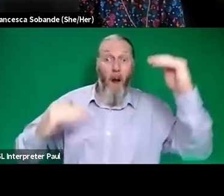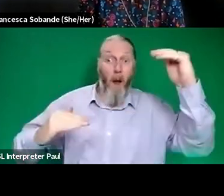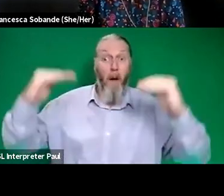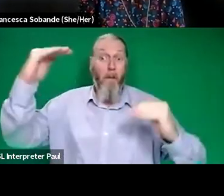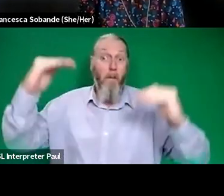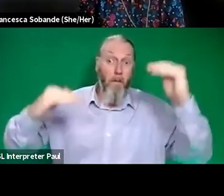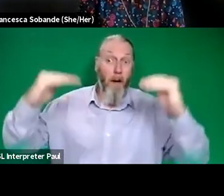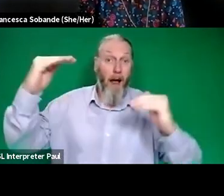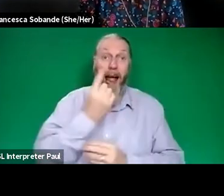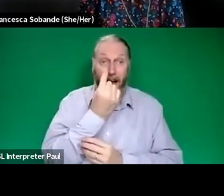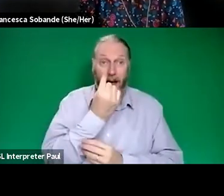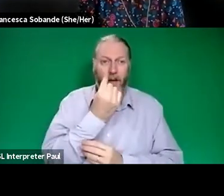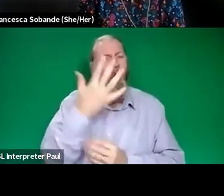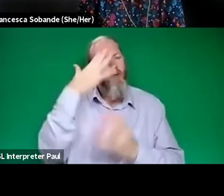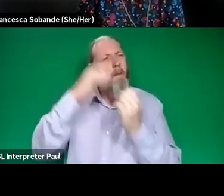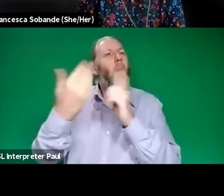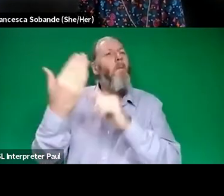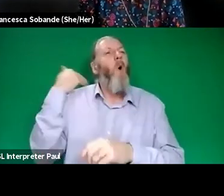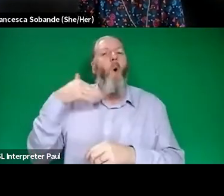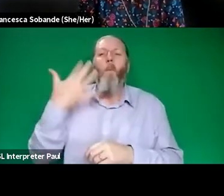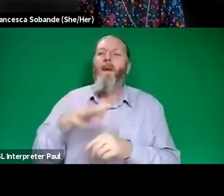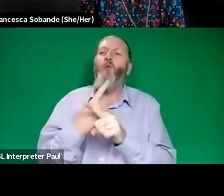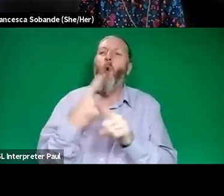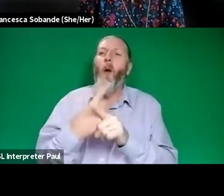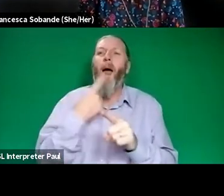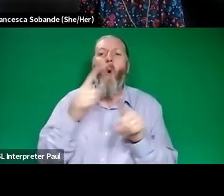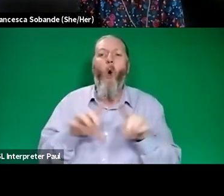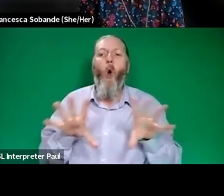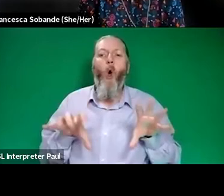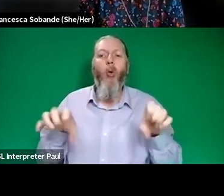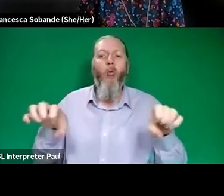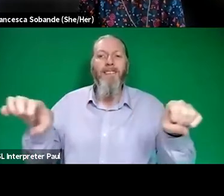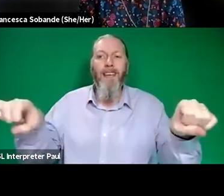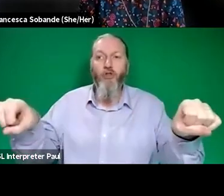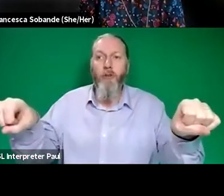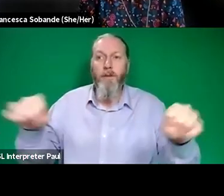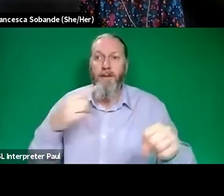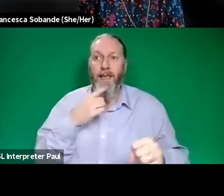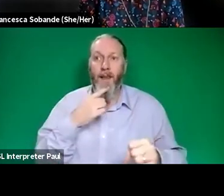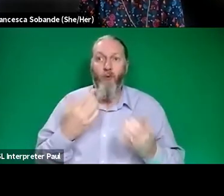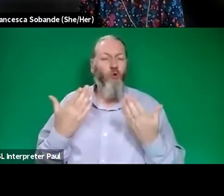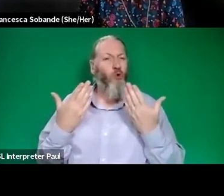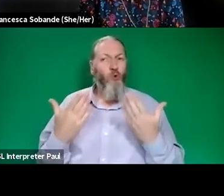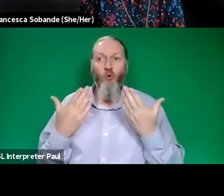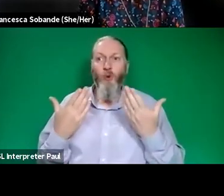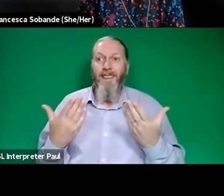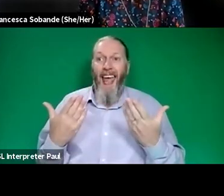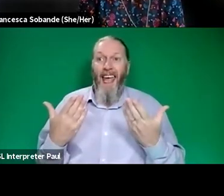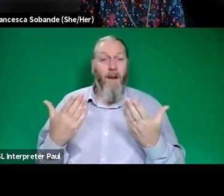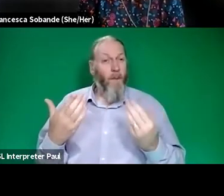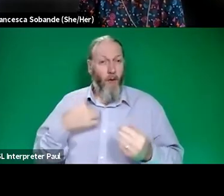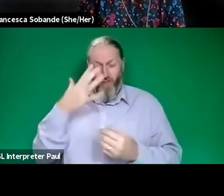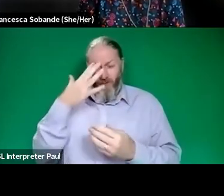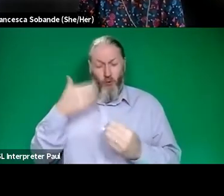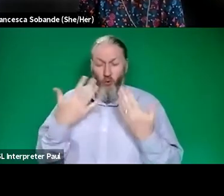sort of ways in which colonization was this sort of mammoth sort of injustice. And I remember being sort of impassioned and really angry about the way in